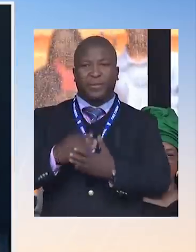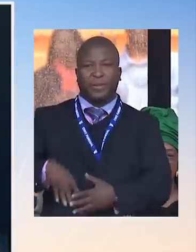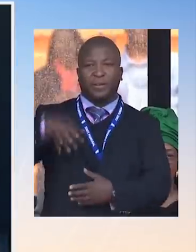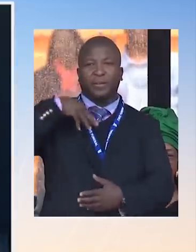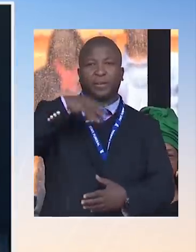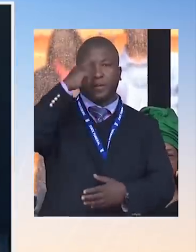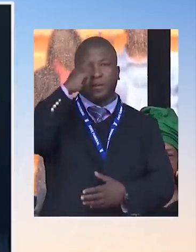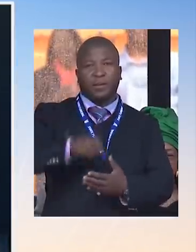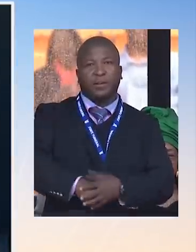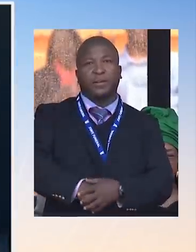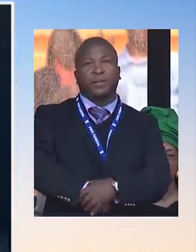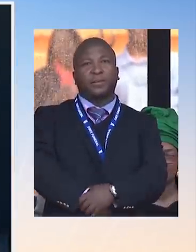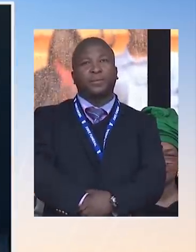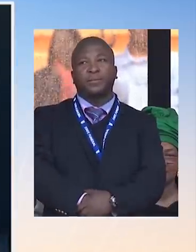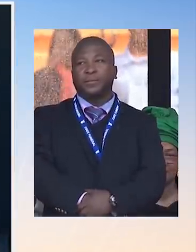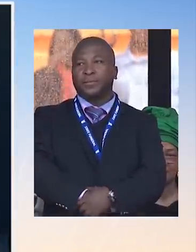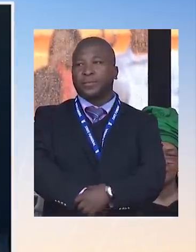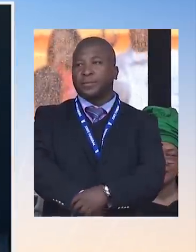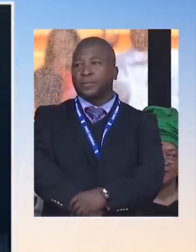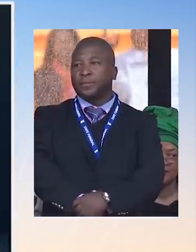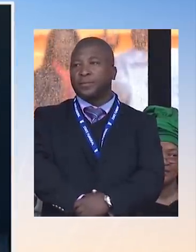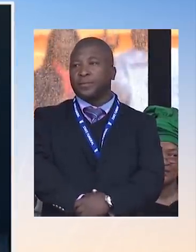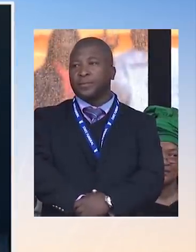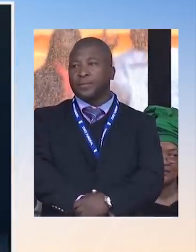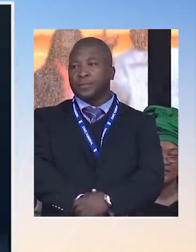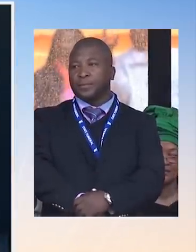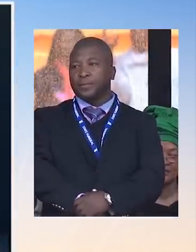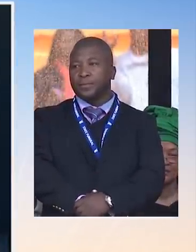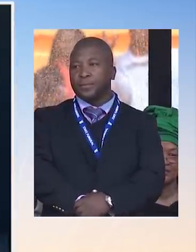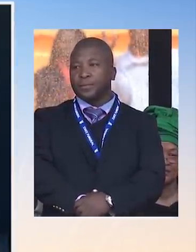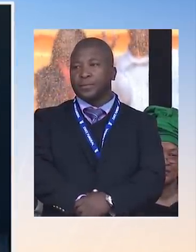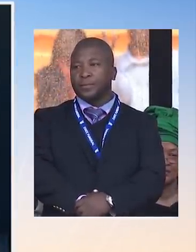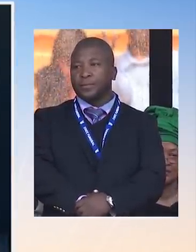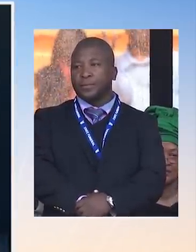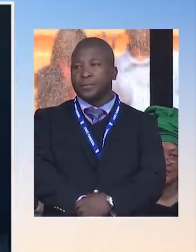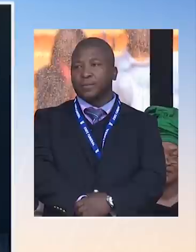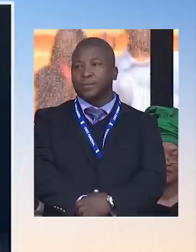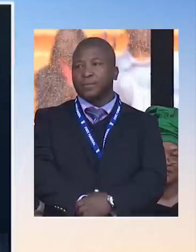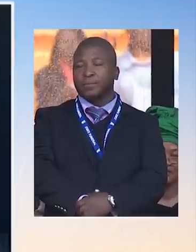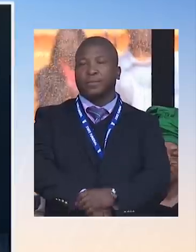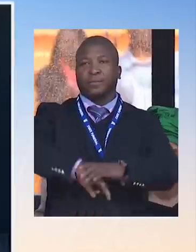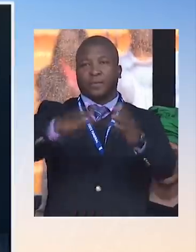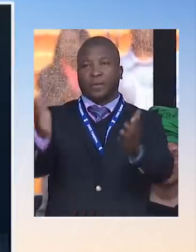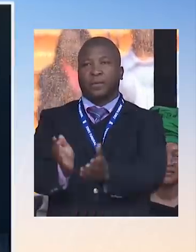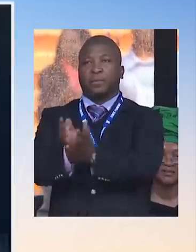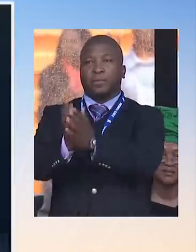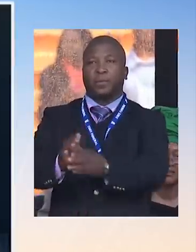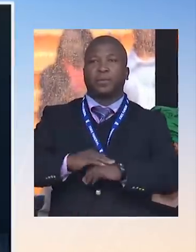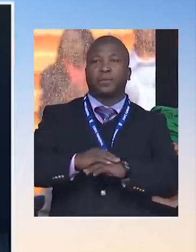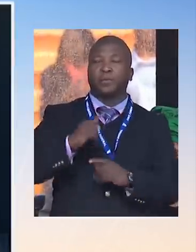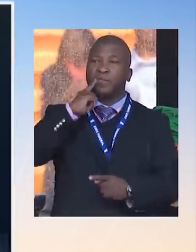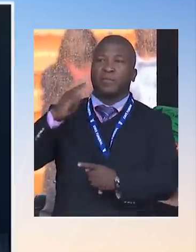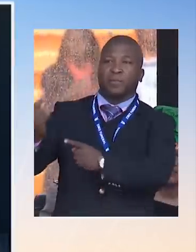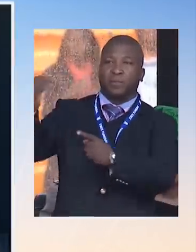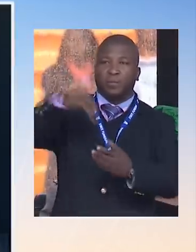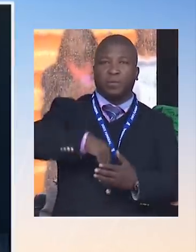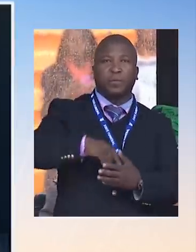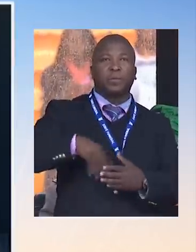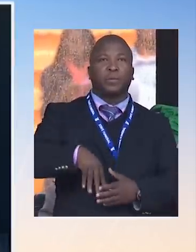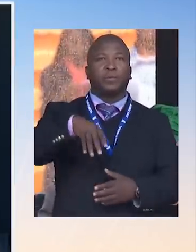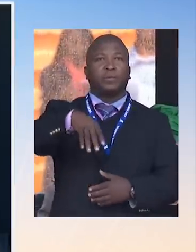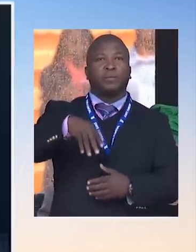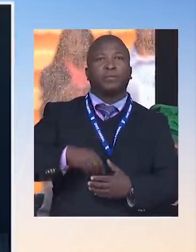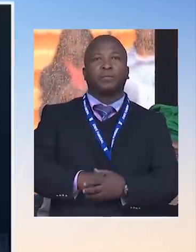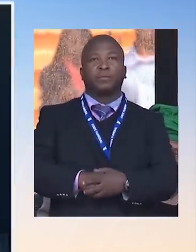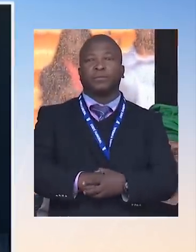is committed to working with leaders in Congress and also taking steps as he can take on his own to address. But, you